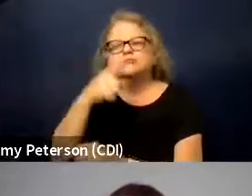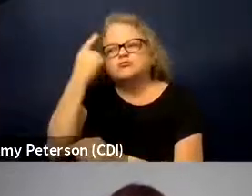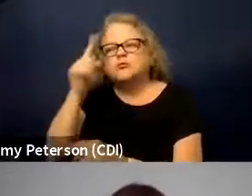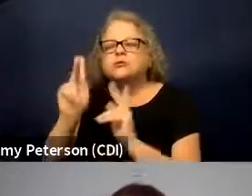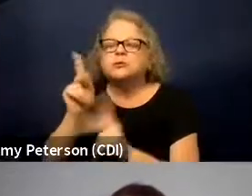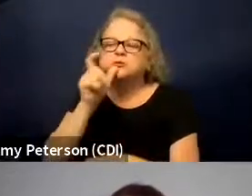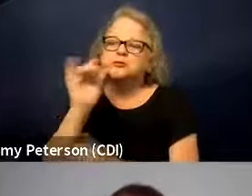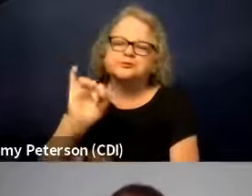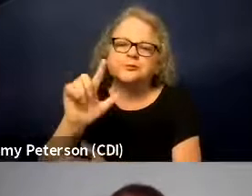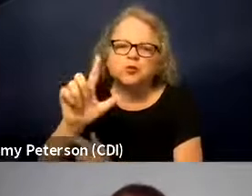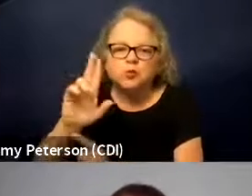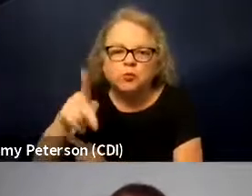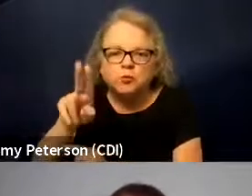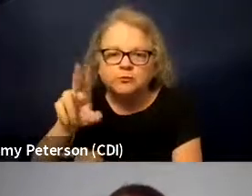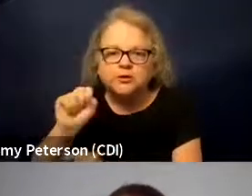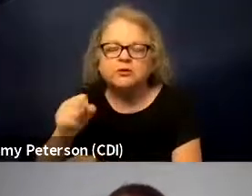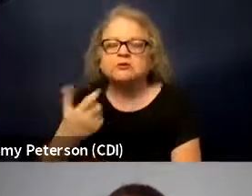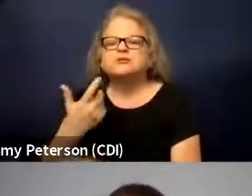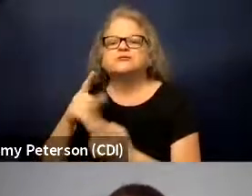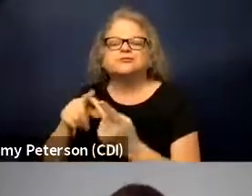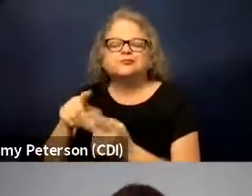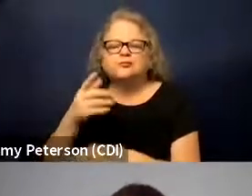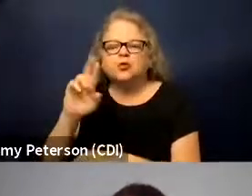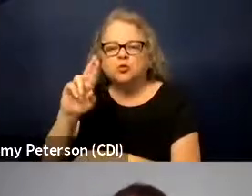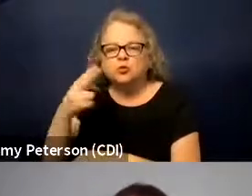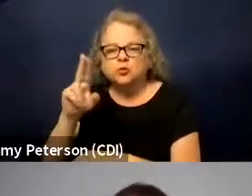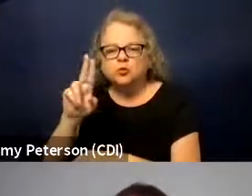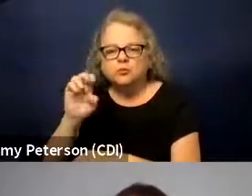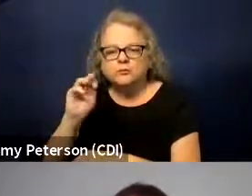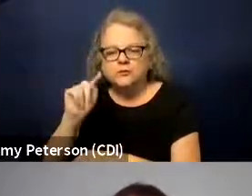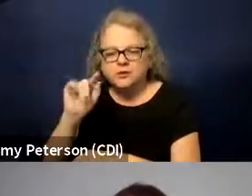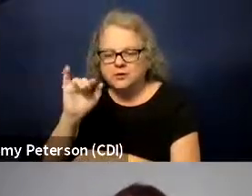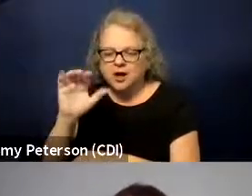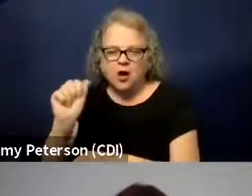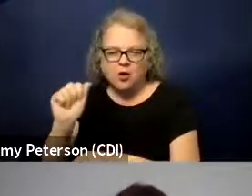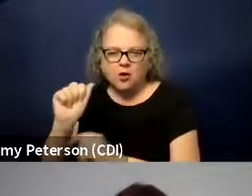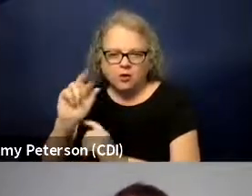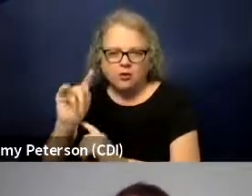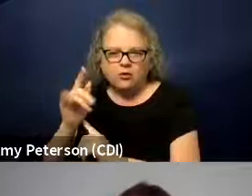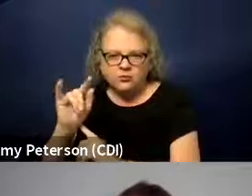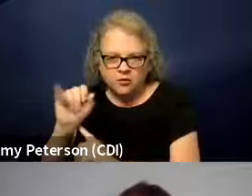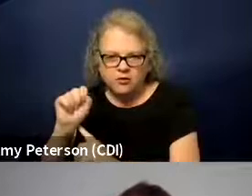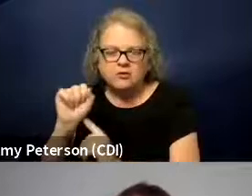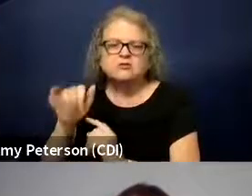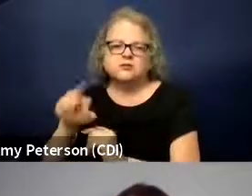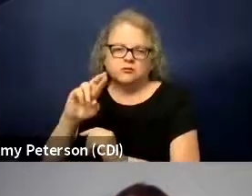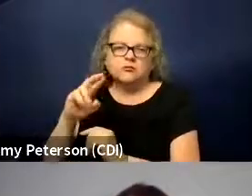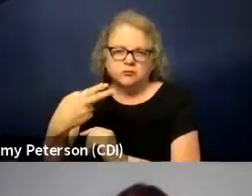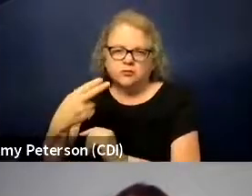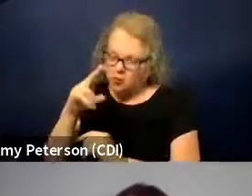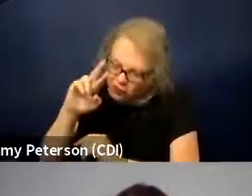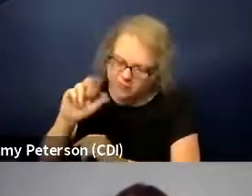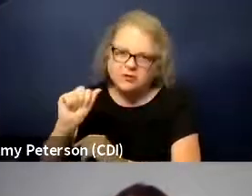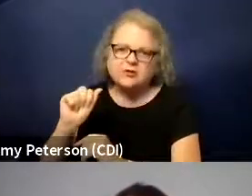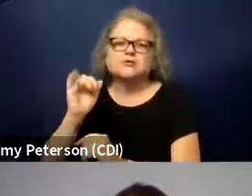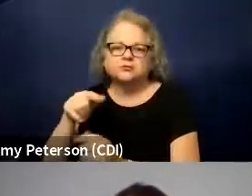rheumatoid arthritis, and they need to take high doses of these steroids every day. They need a 3rd dose